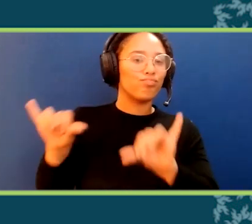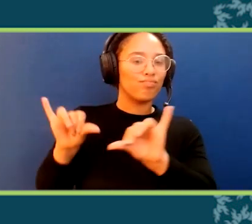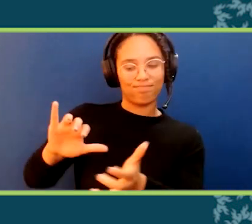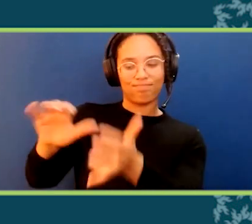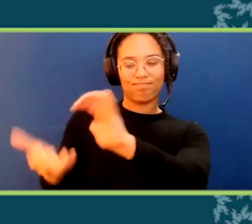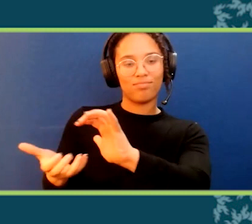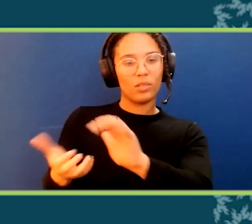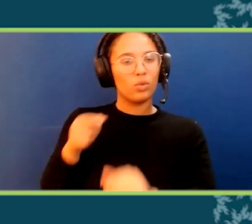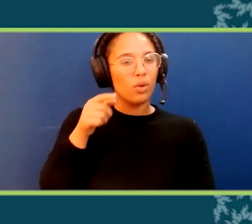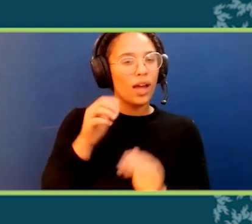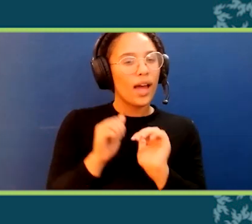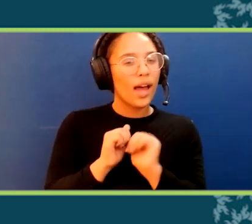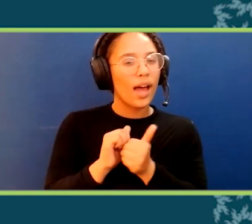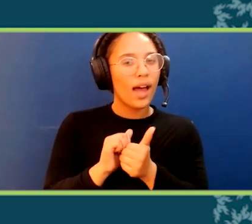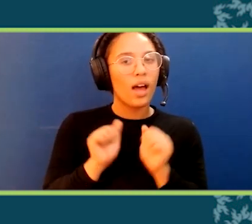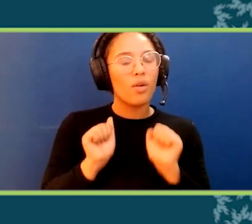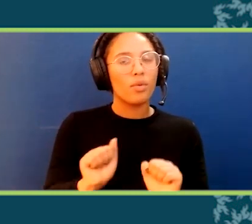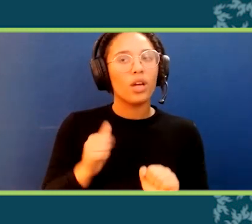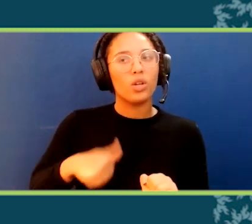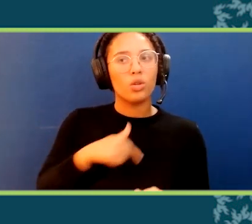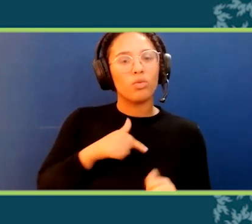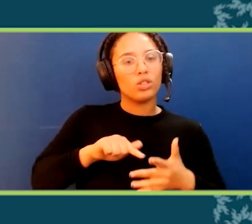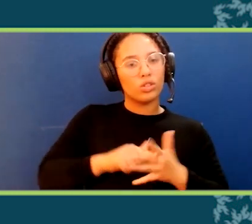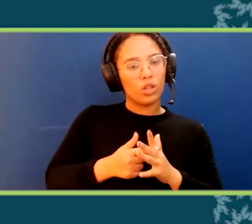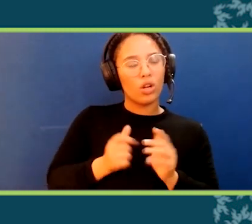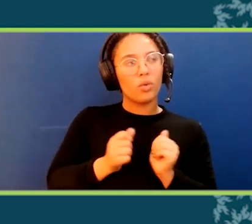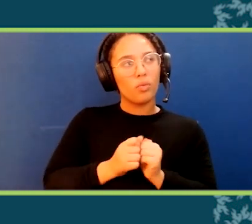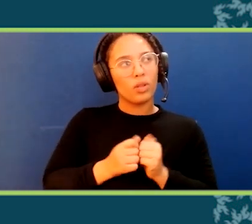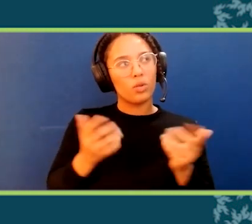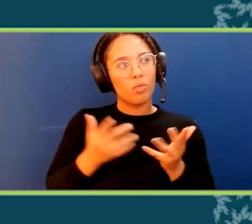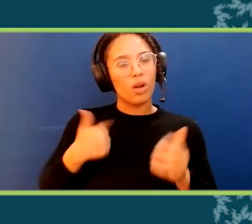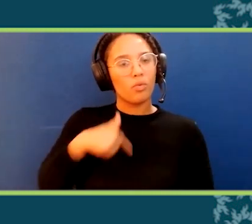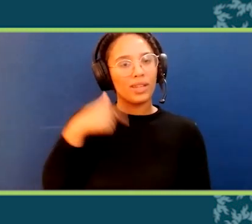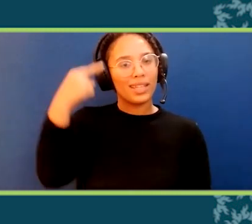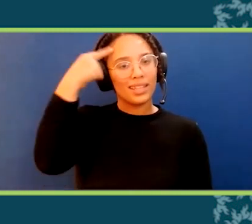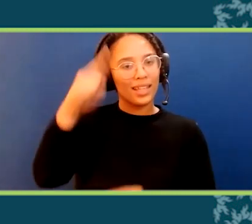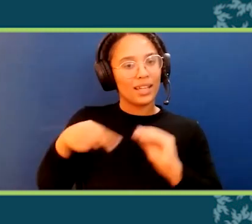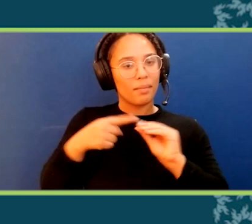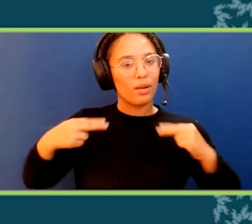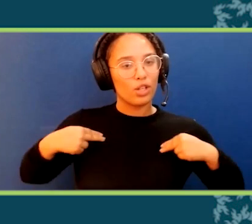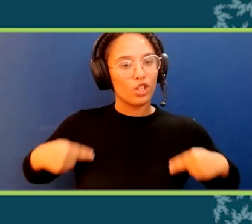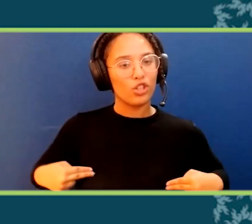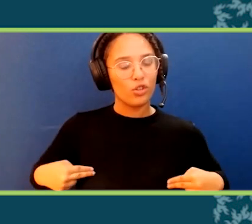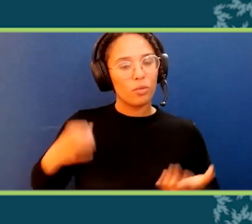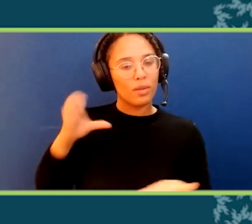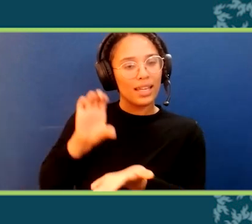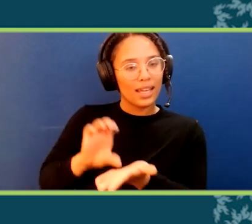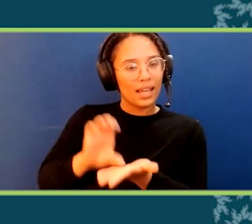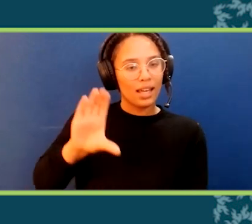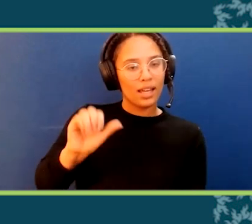how we think about human capital within organizations, how we think about building